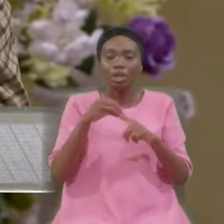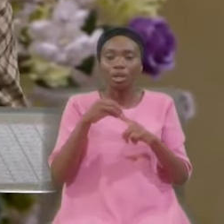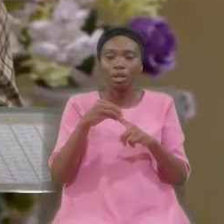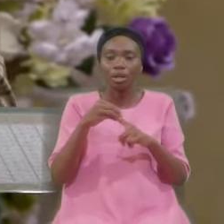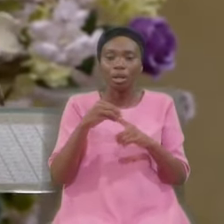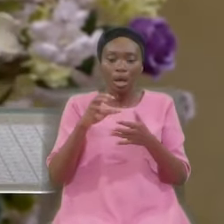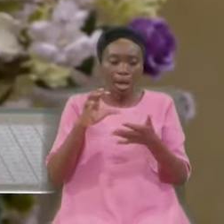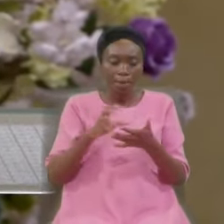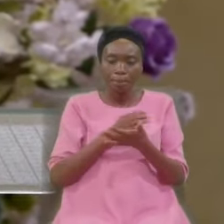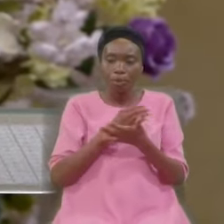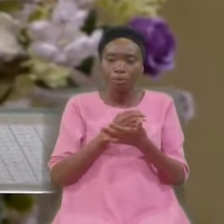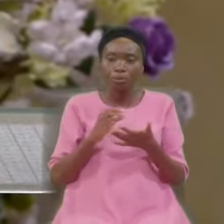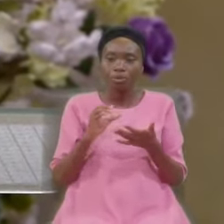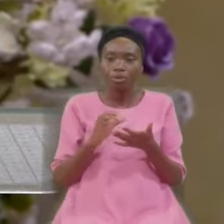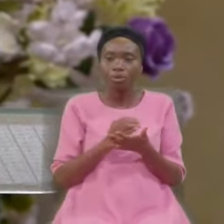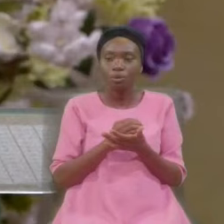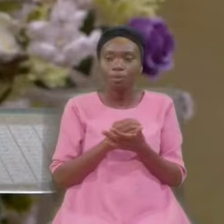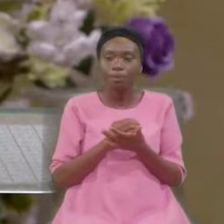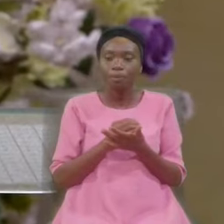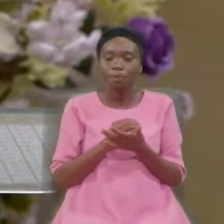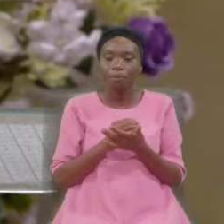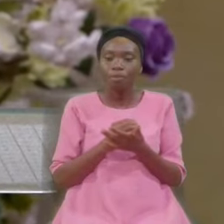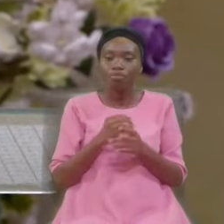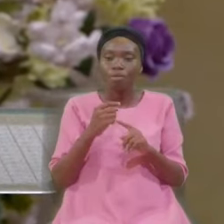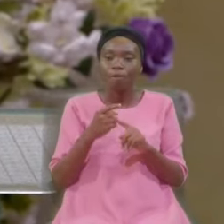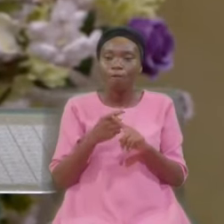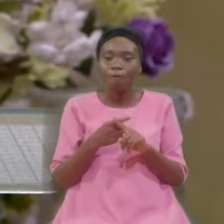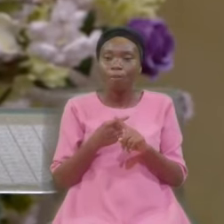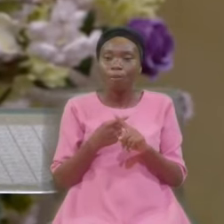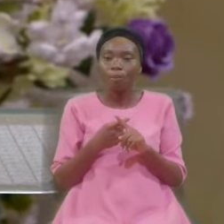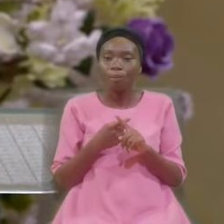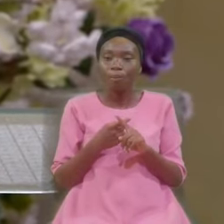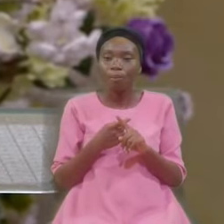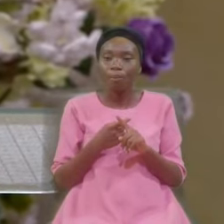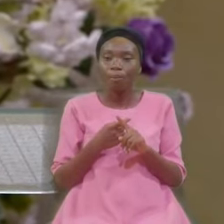music ministration from